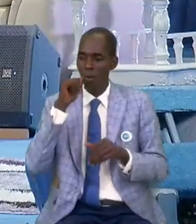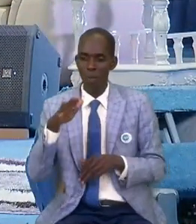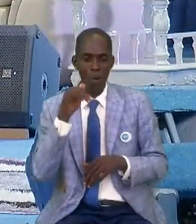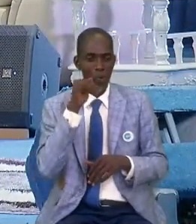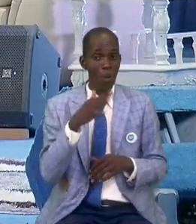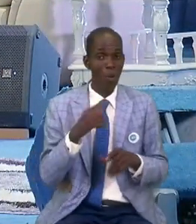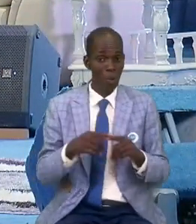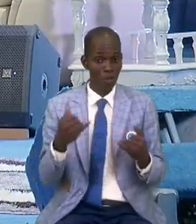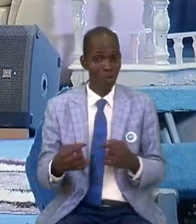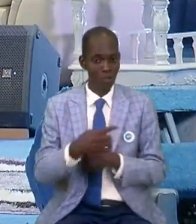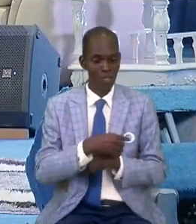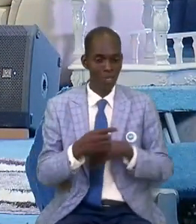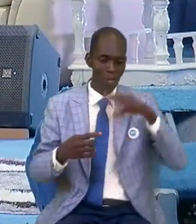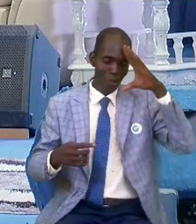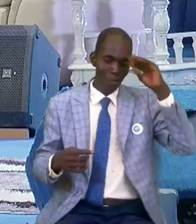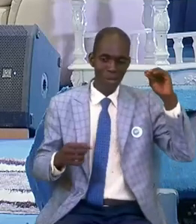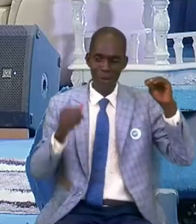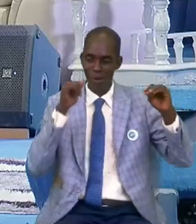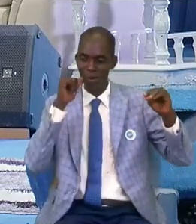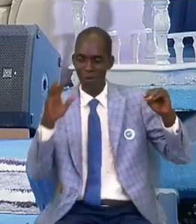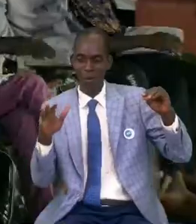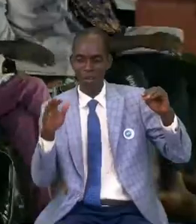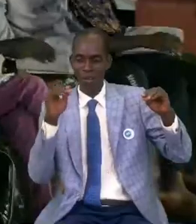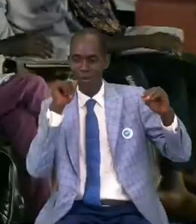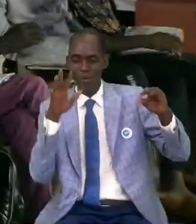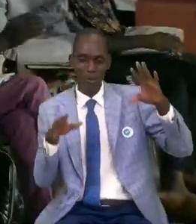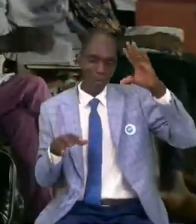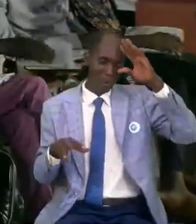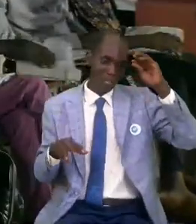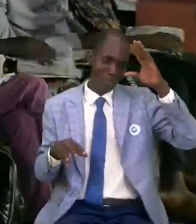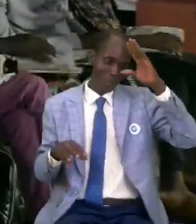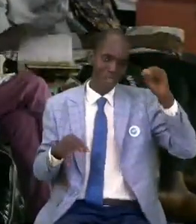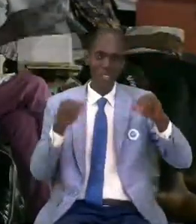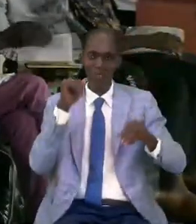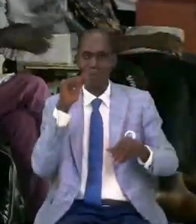women, amen. Boys, girls, amen. Girls, boys,